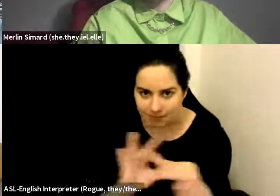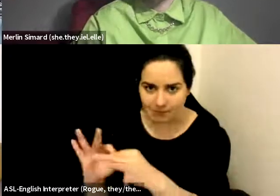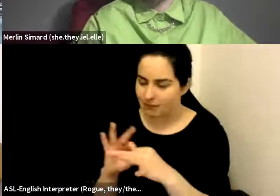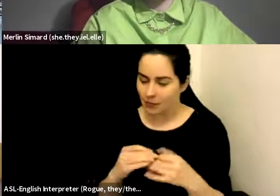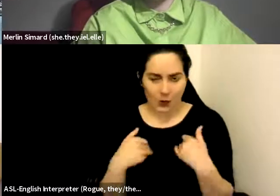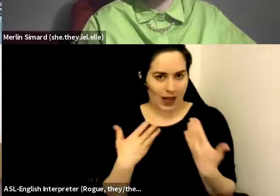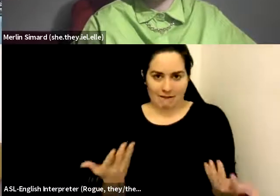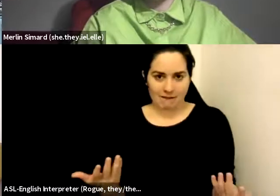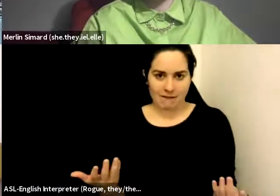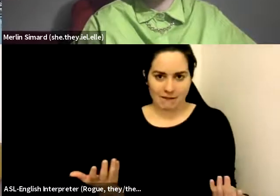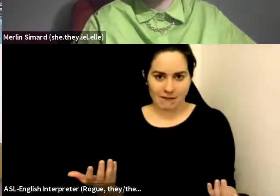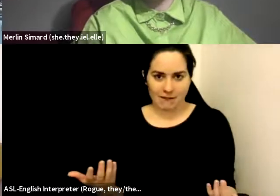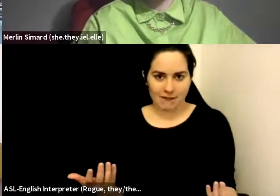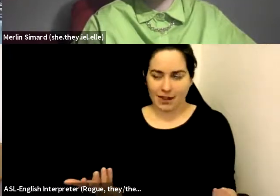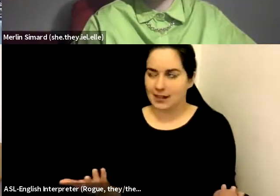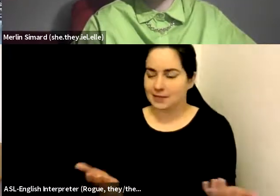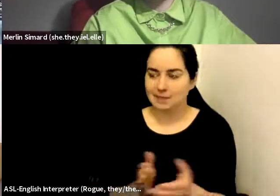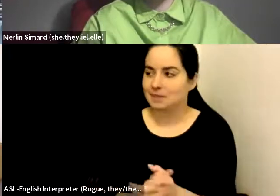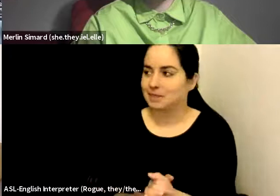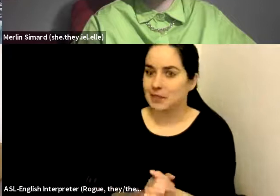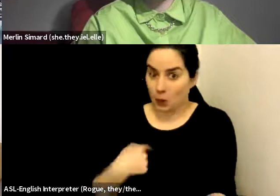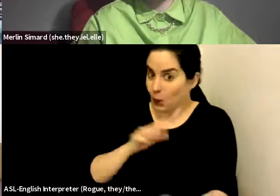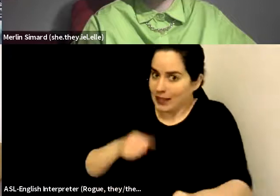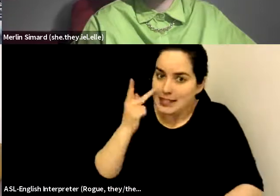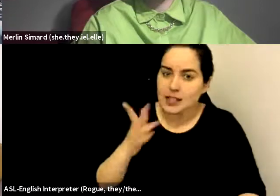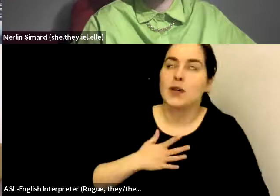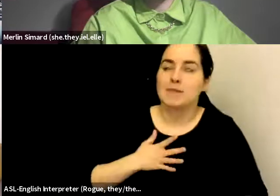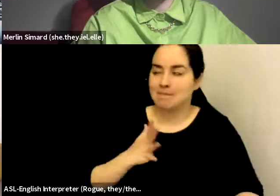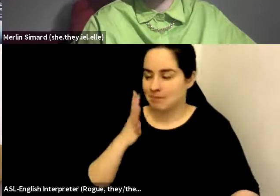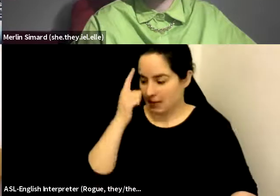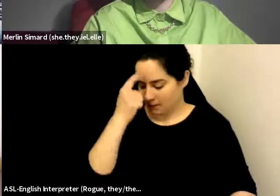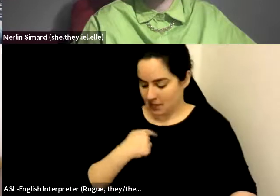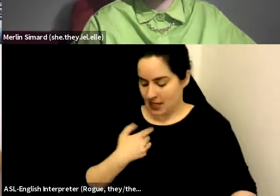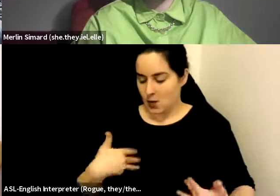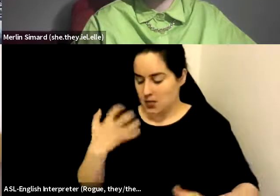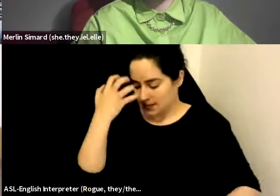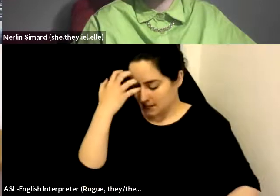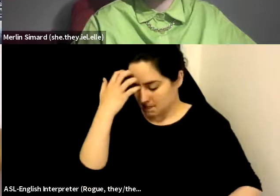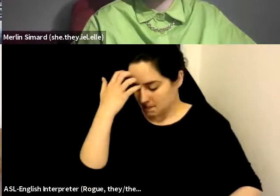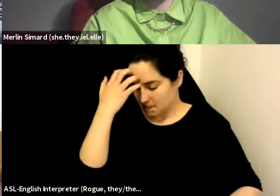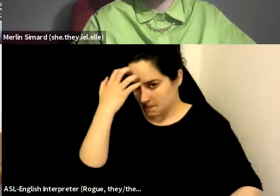like, it's not even, what drives me insane is